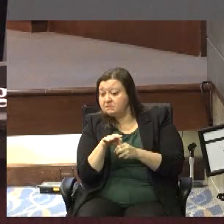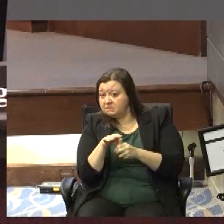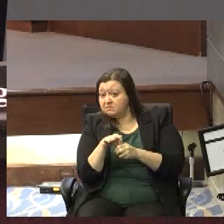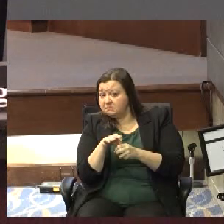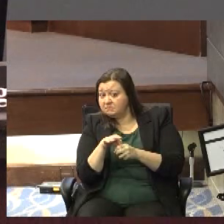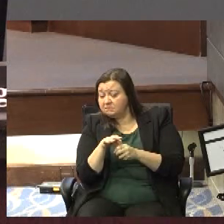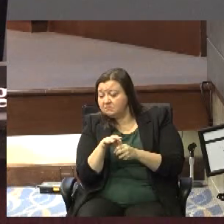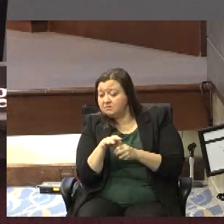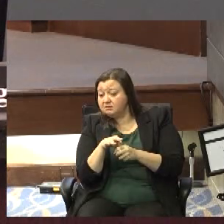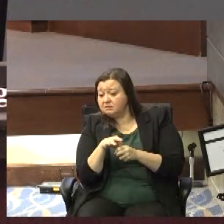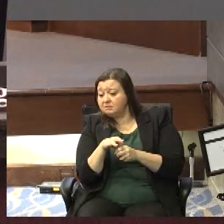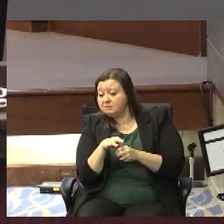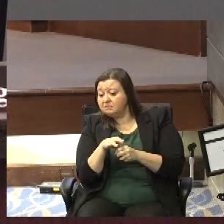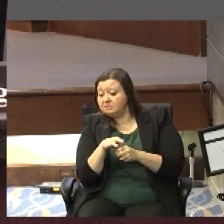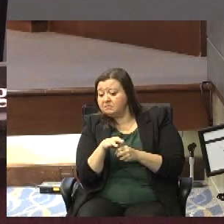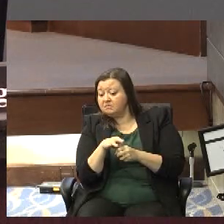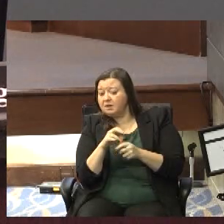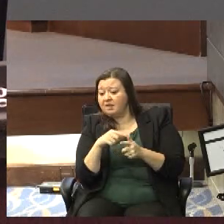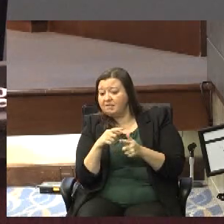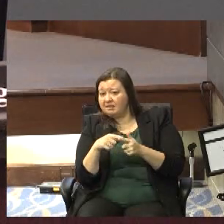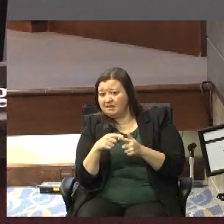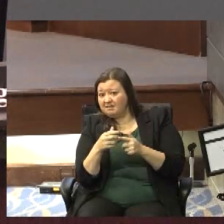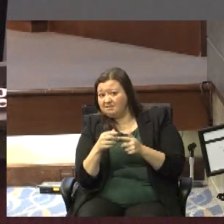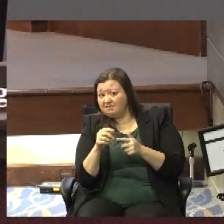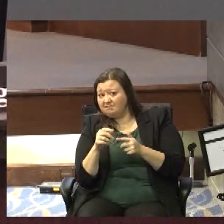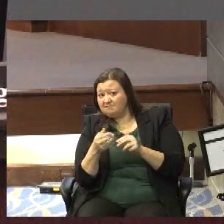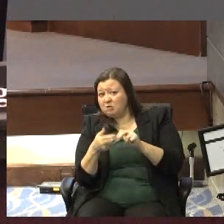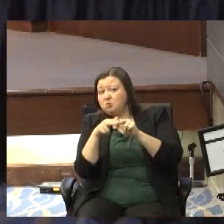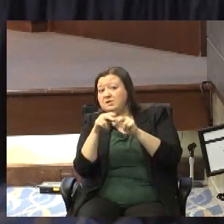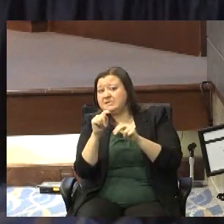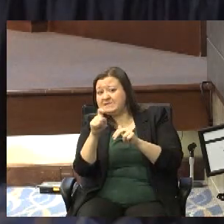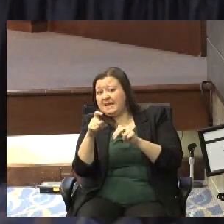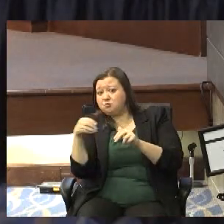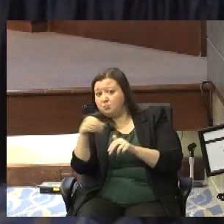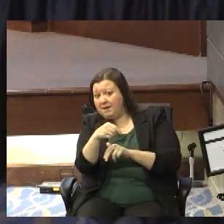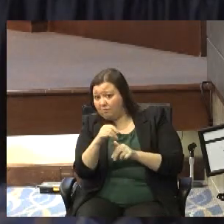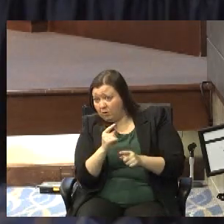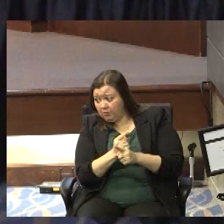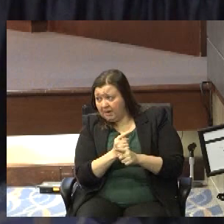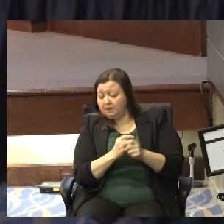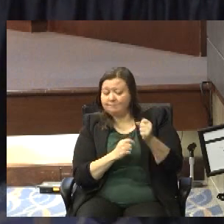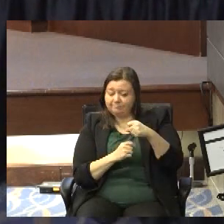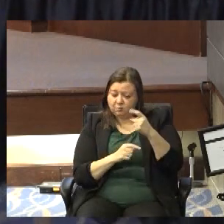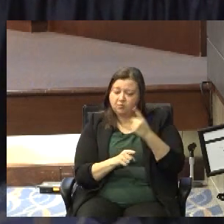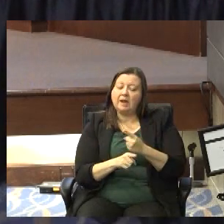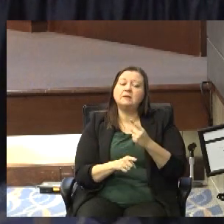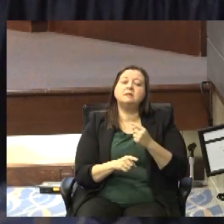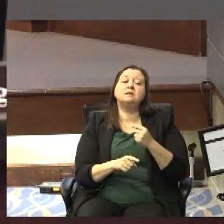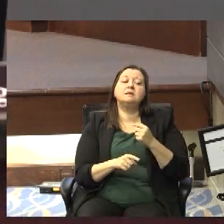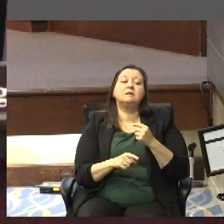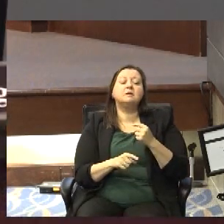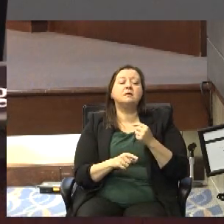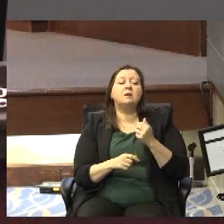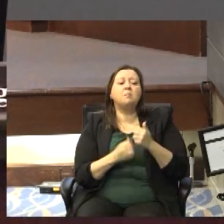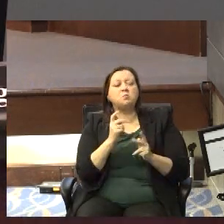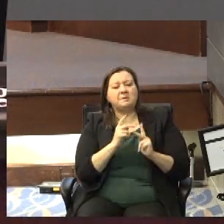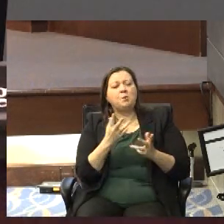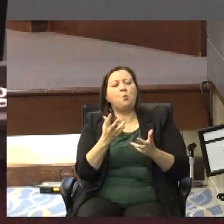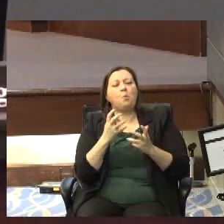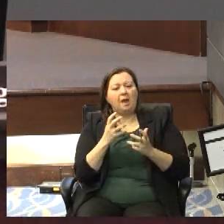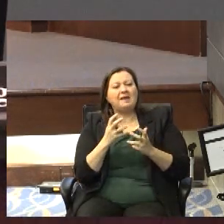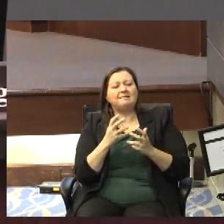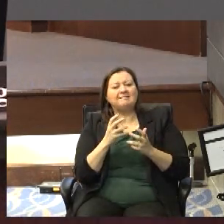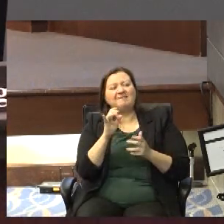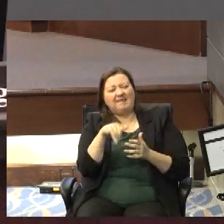levy some sort of tax to pay for that. Is that correct? Correct. I would assume it's a formality. Most people want infrastructure where they live,